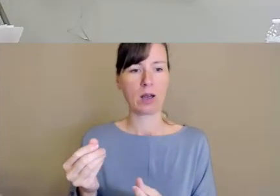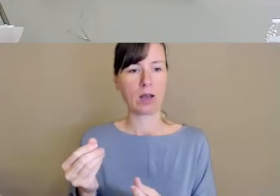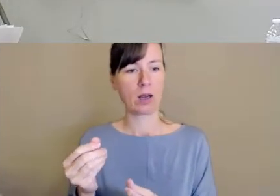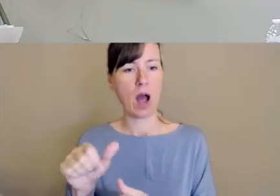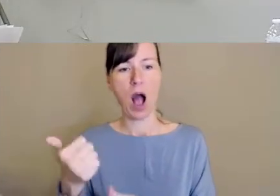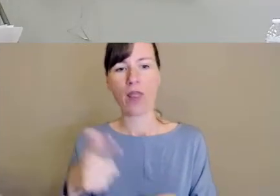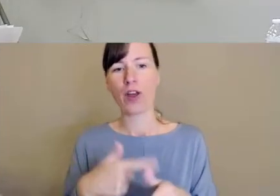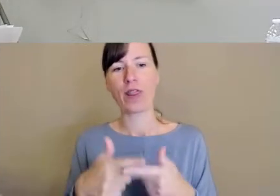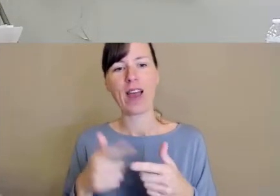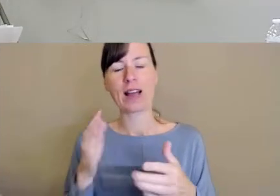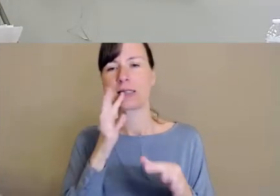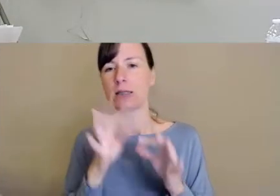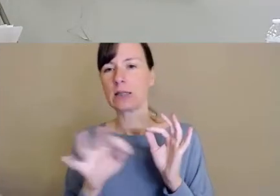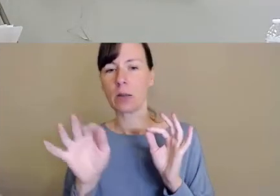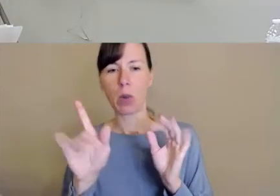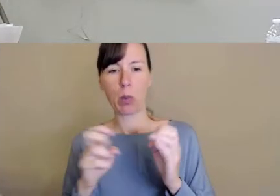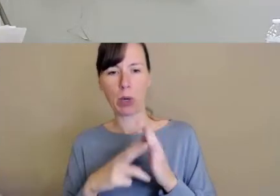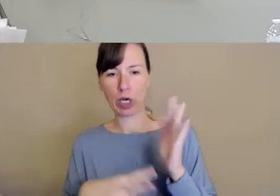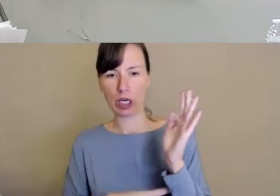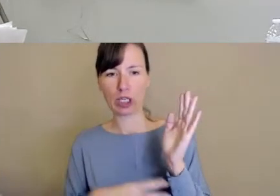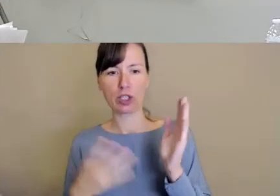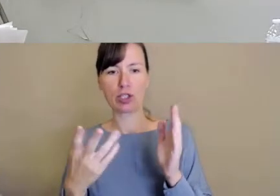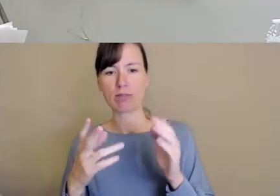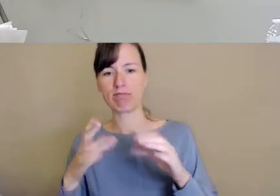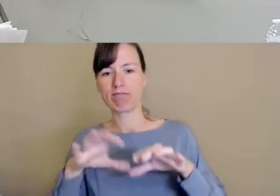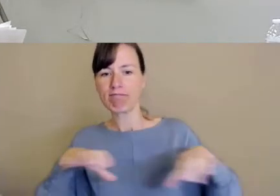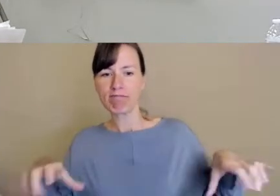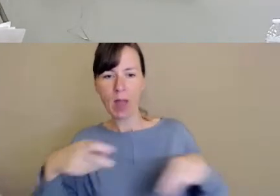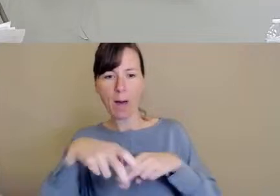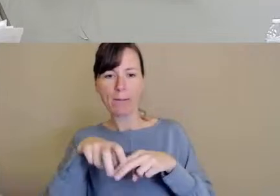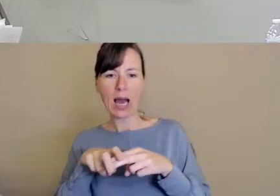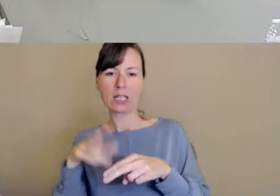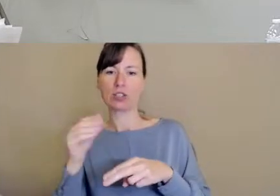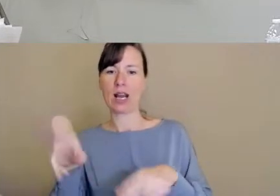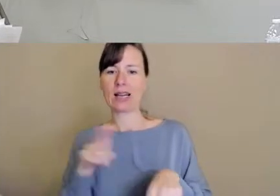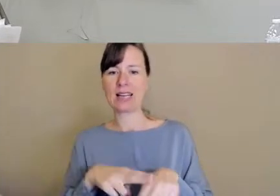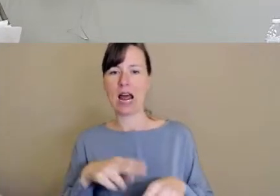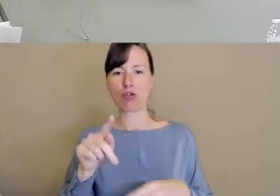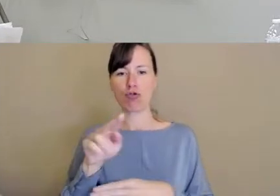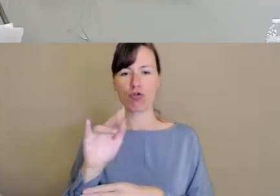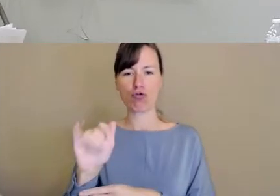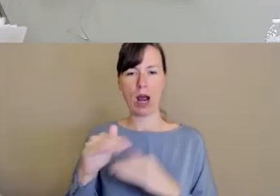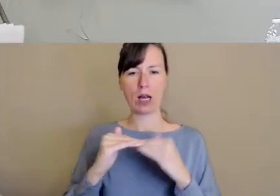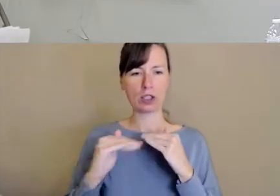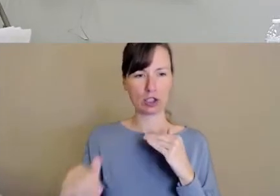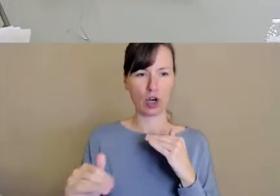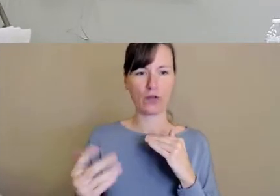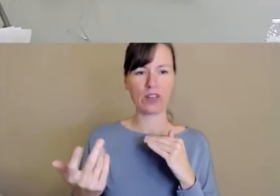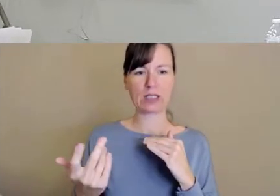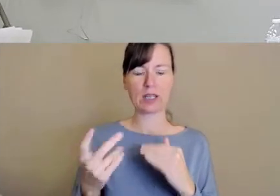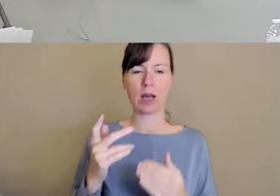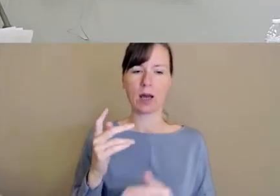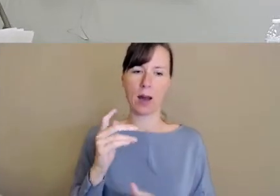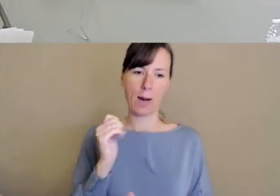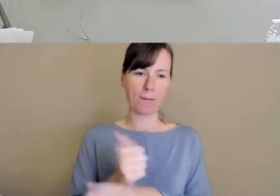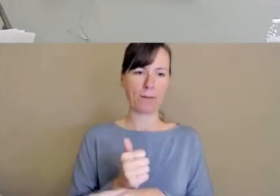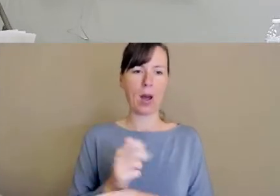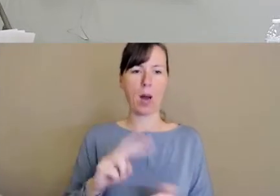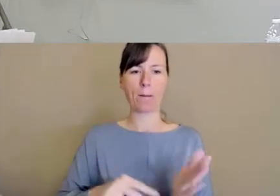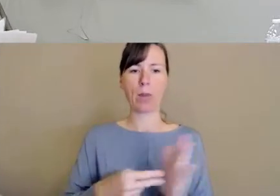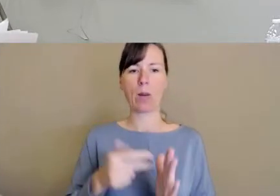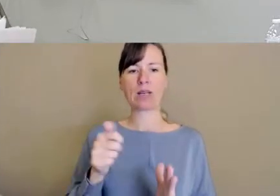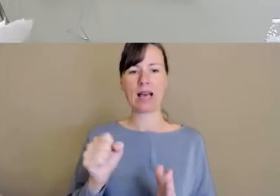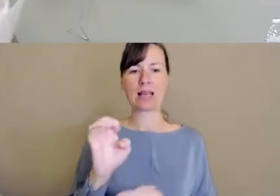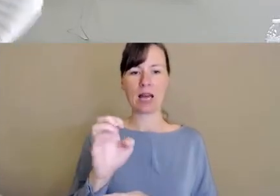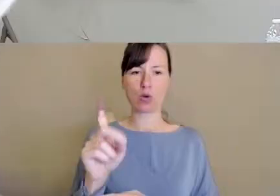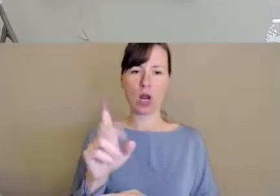beloved green space that filters our air, cleans our water, and feeds our souls. Thank you very much for you there and for everybody